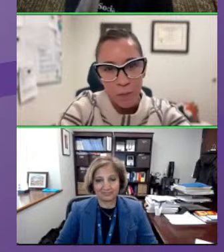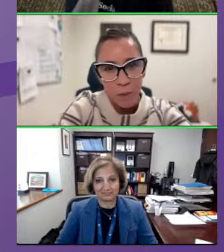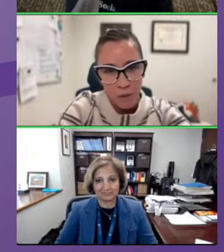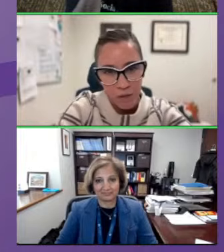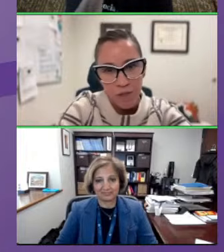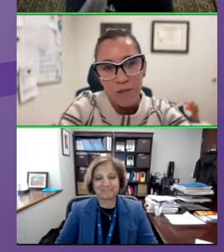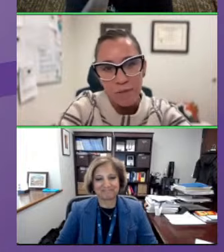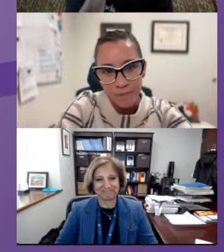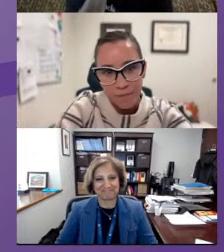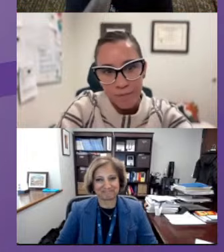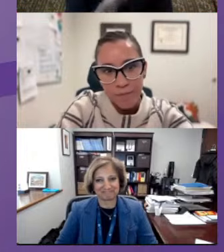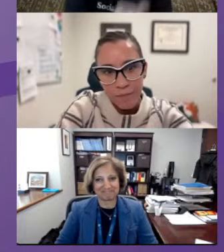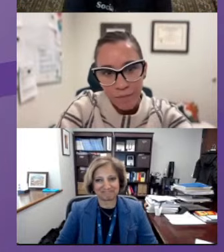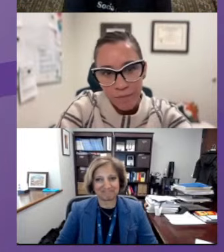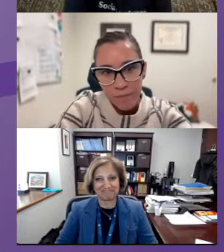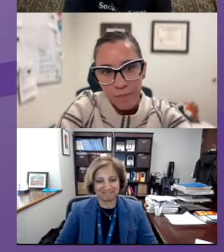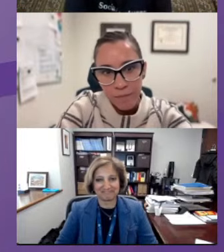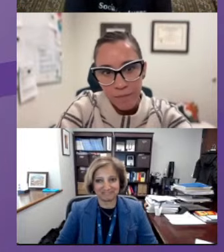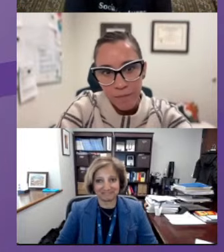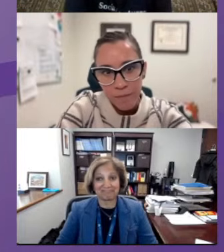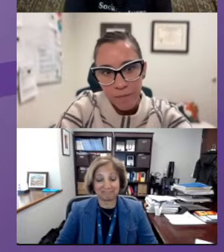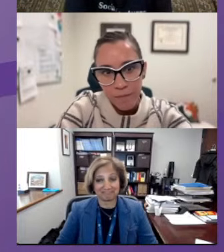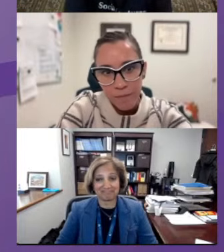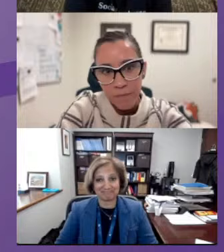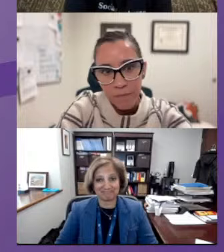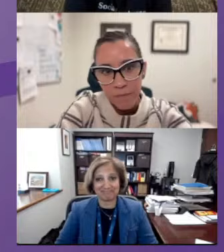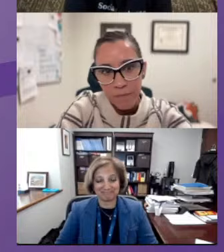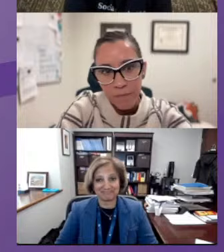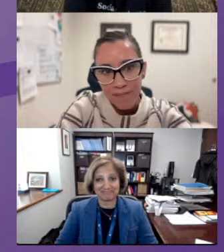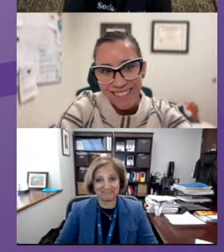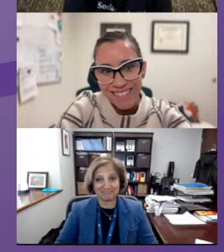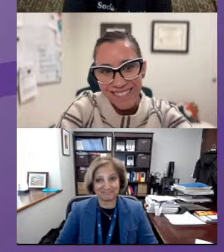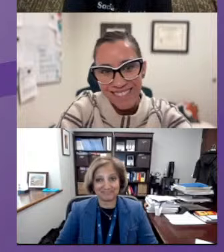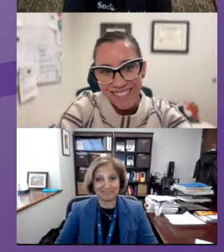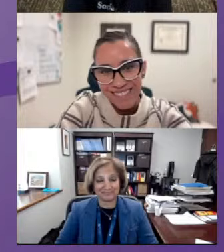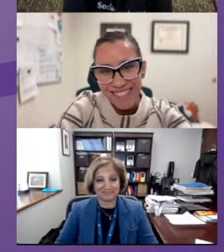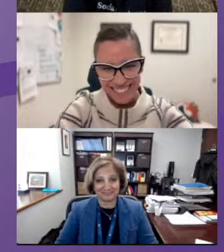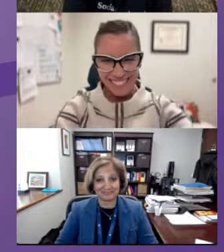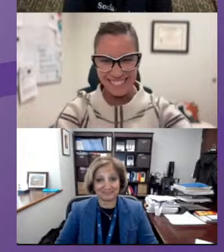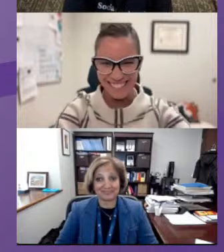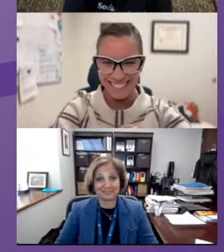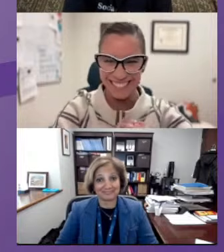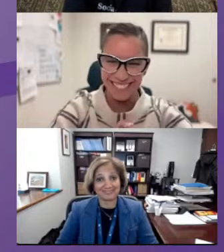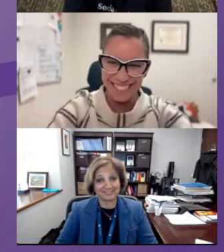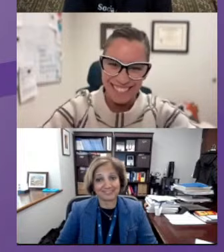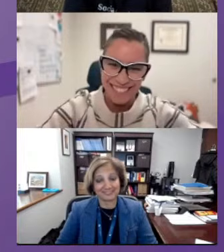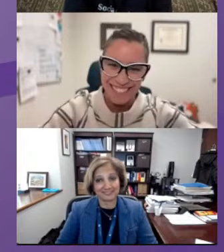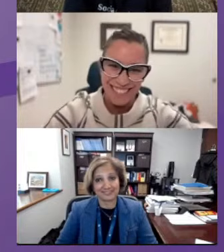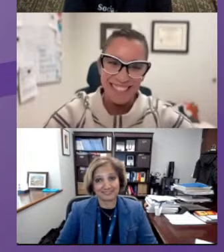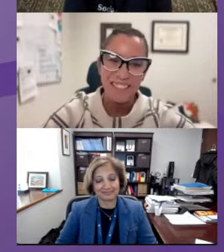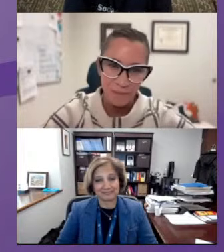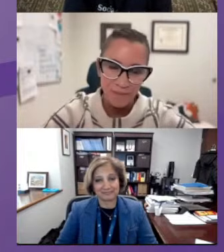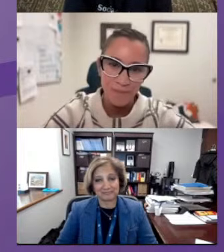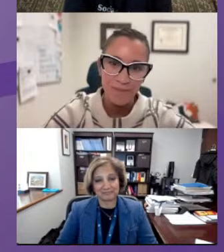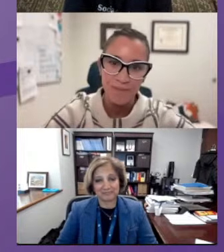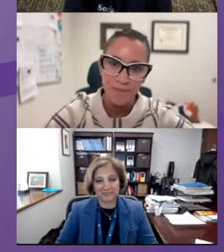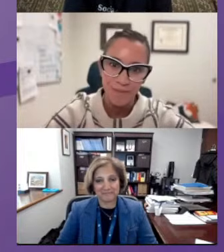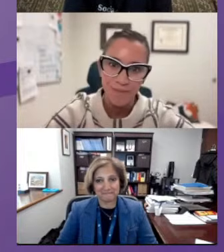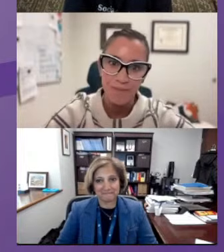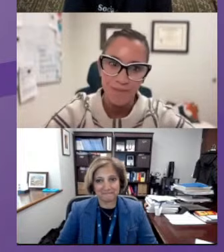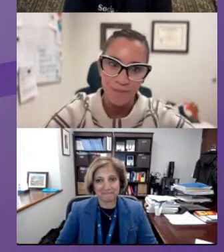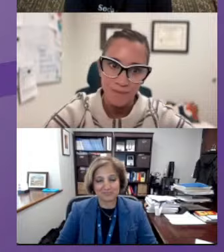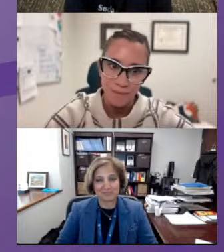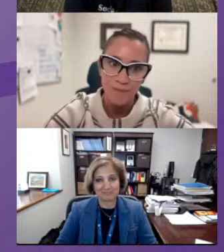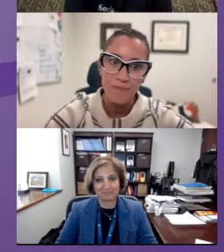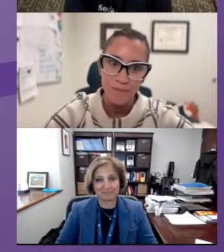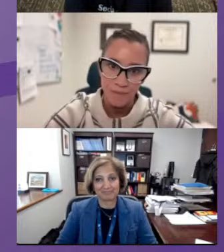different approach. Yeah, Dr. Azola, I think that's the first time I've heard the phrase Corona coaster, but it kind of makes sense, doesn't it? And that push